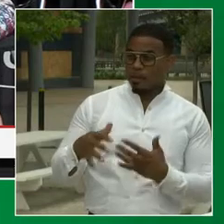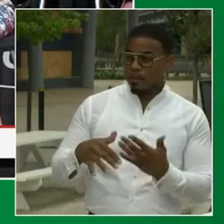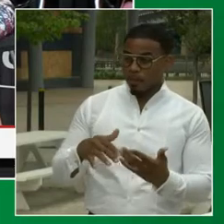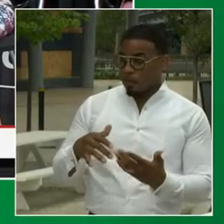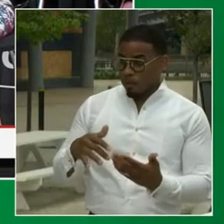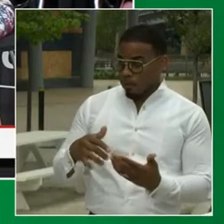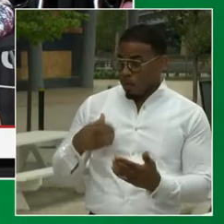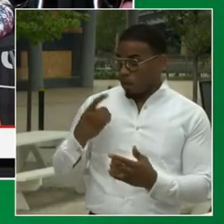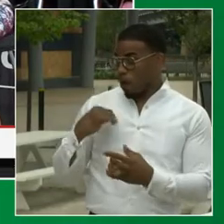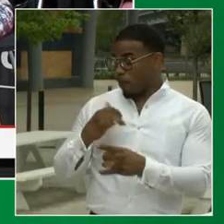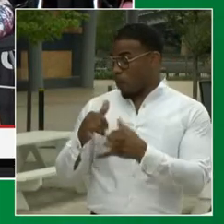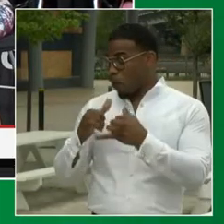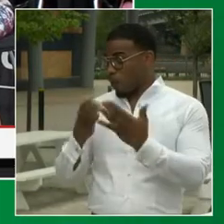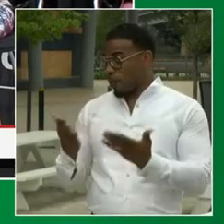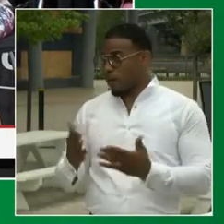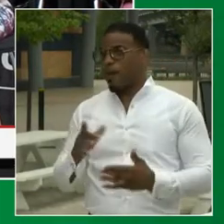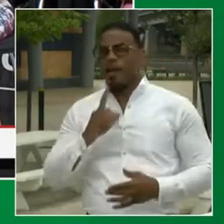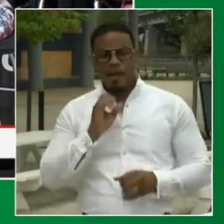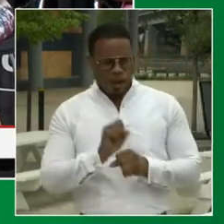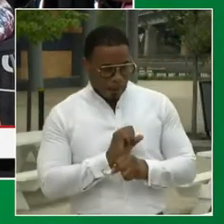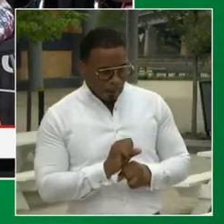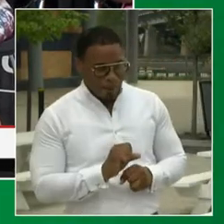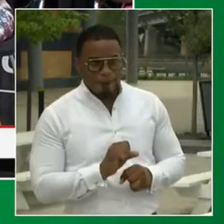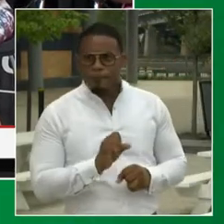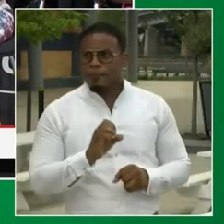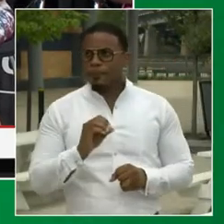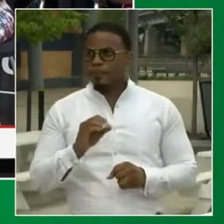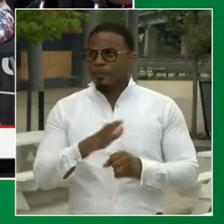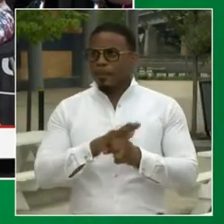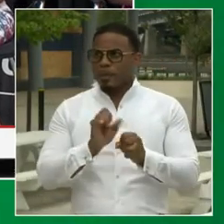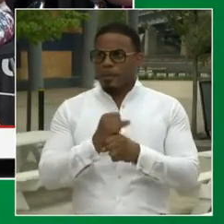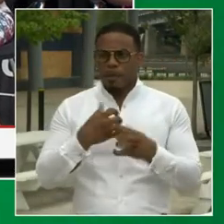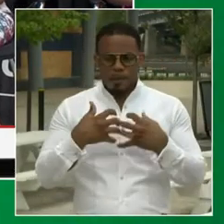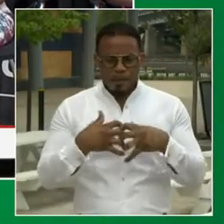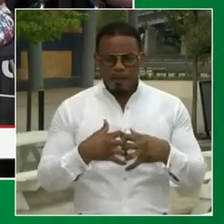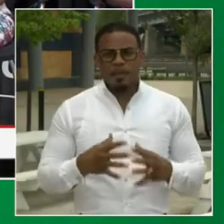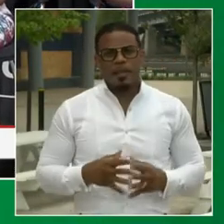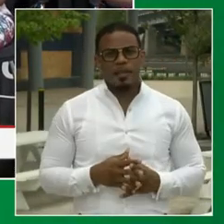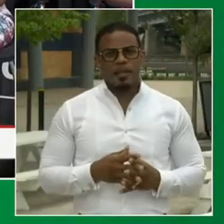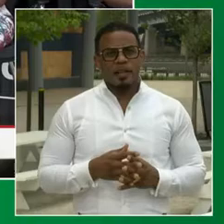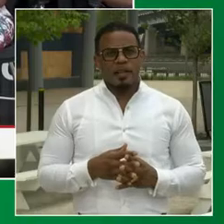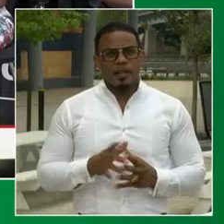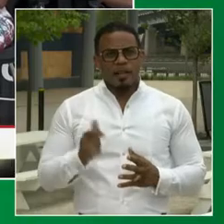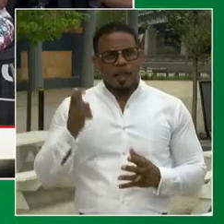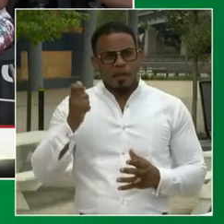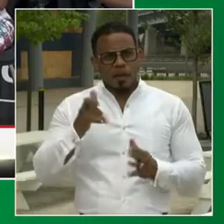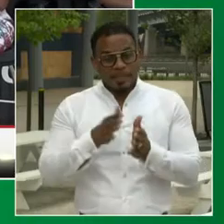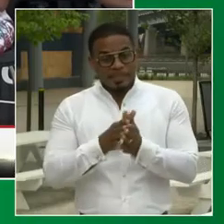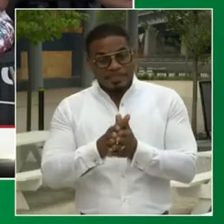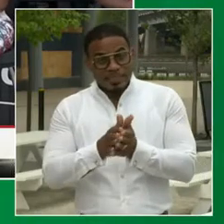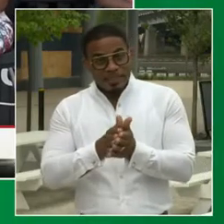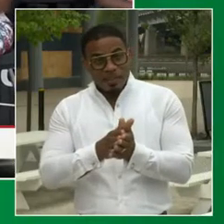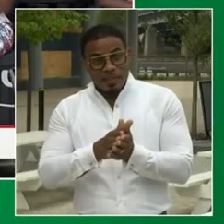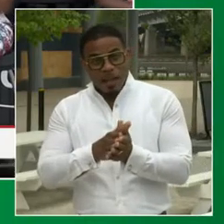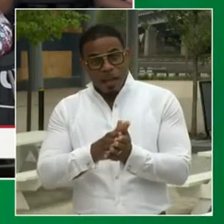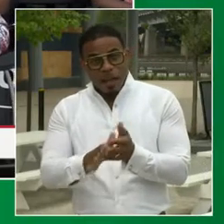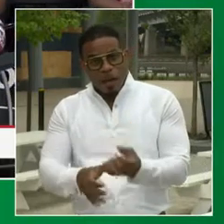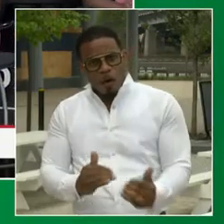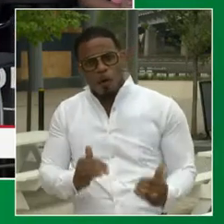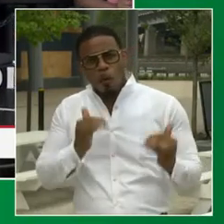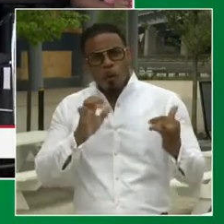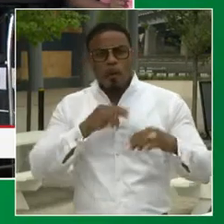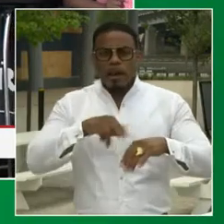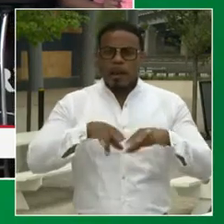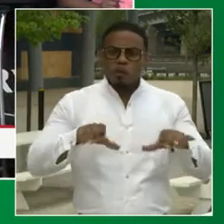we've got one of our awardees here. Absolutely. So the locally made manufacturing grant incentivized and bolstered what